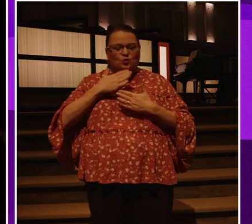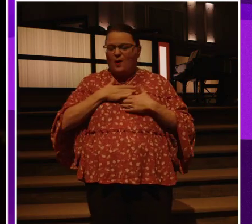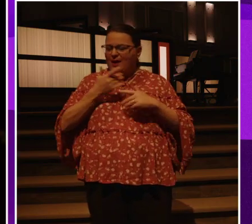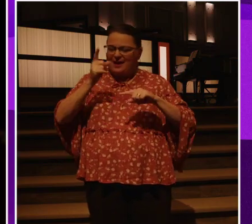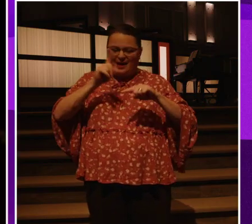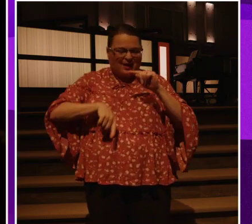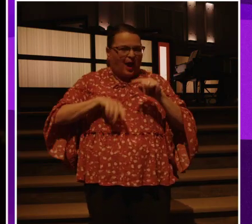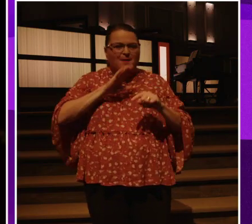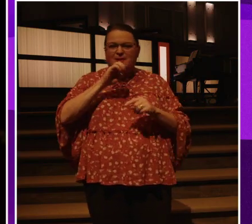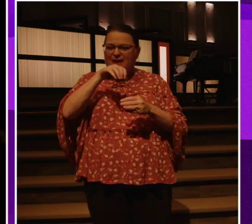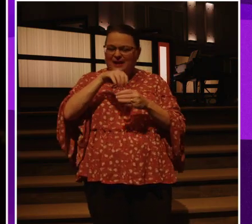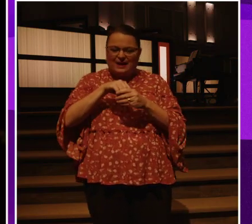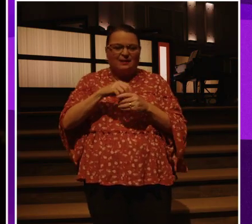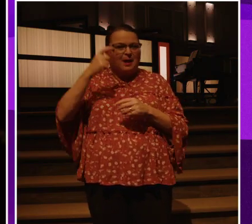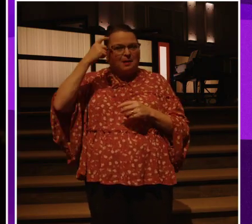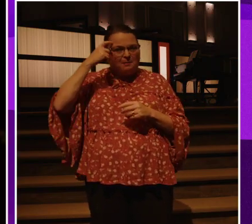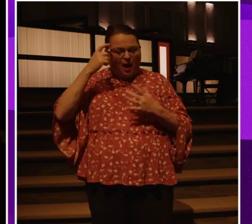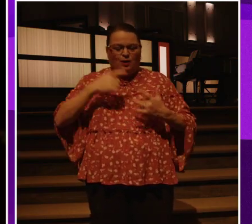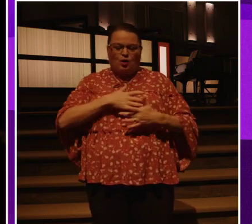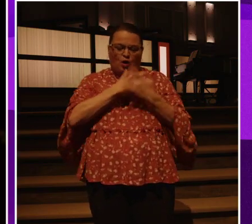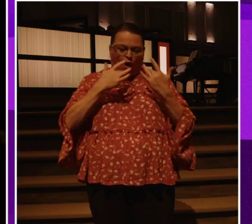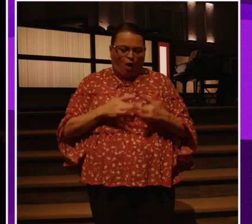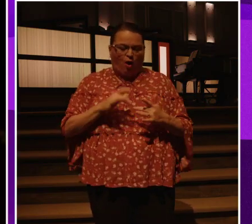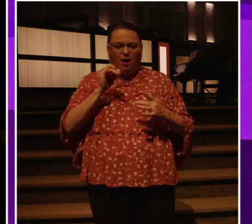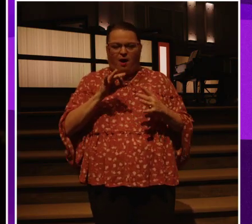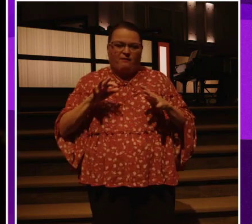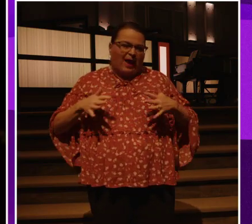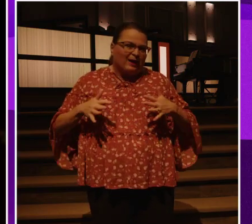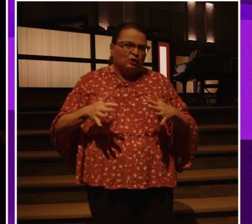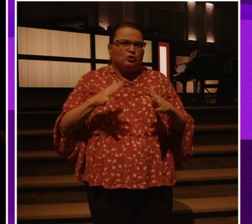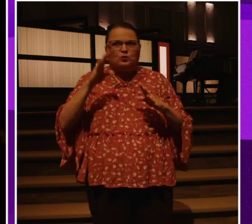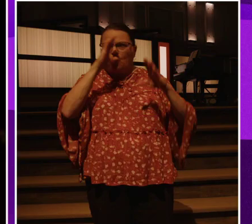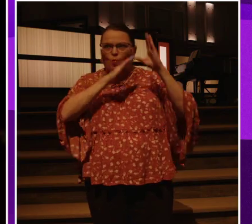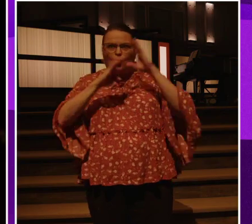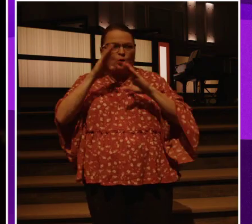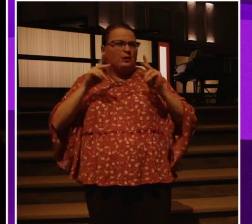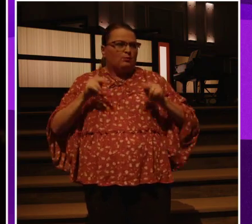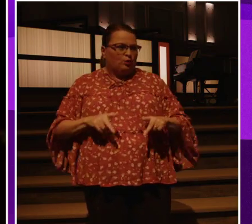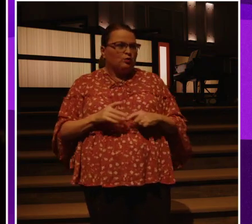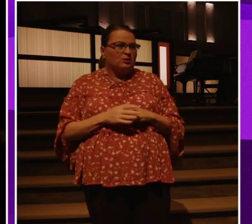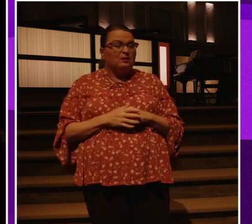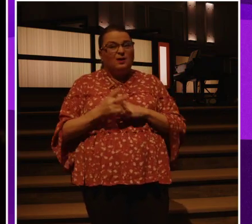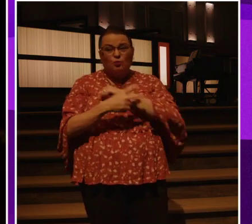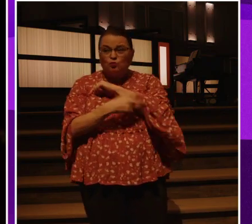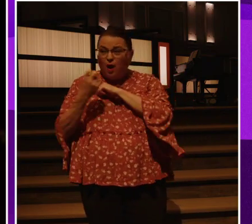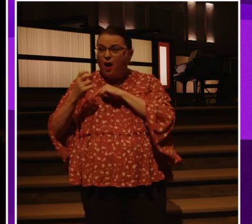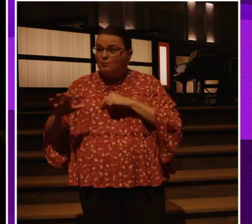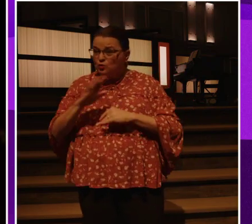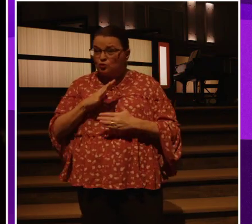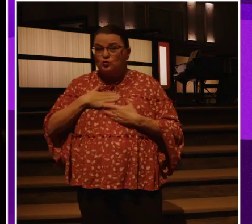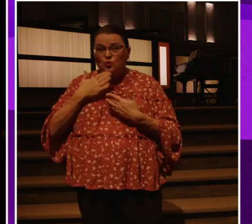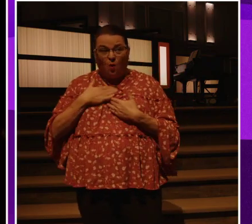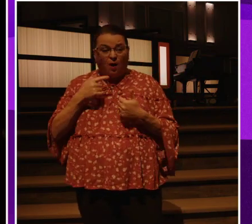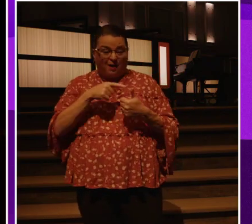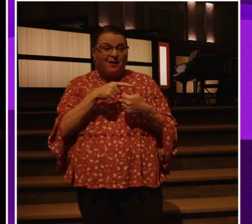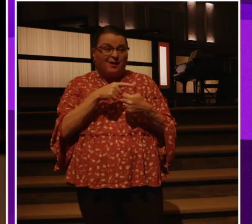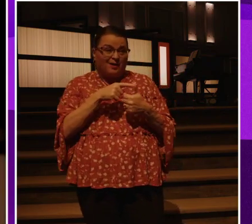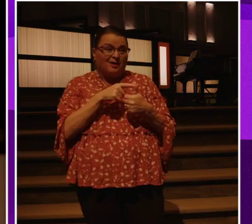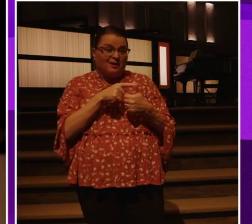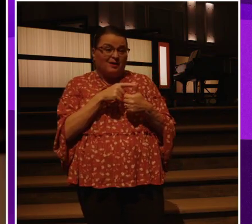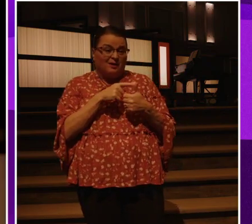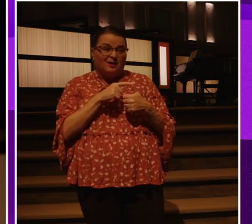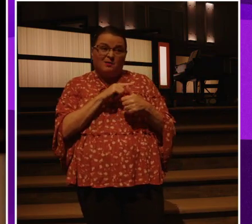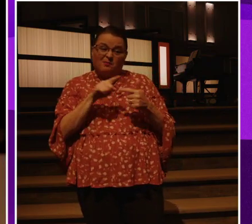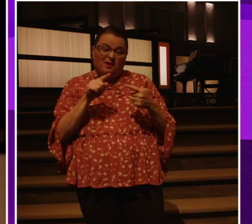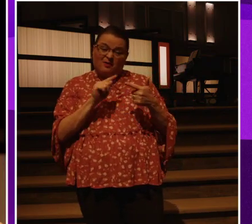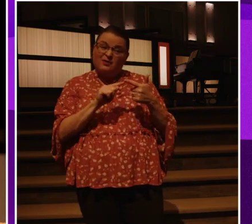of a worried and anxious person. Not only robs you of joy, listen, this really drives a